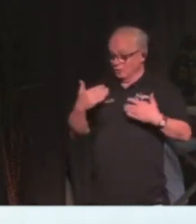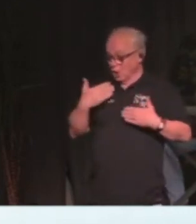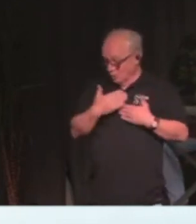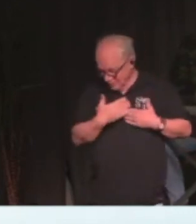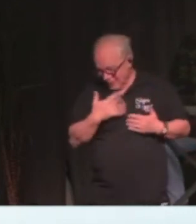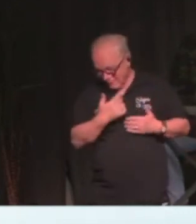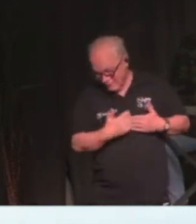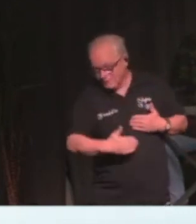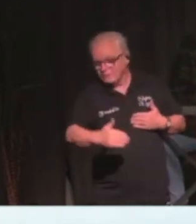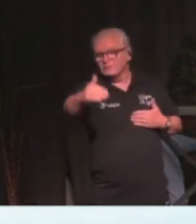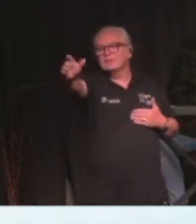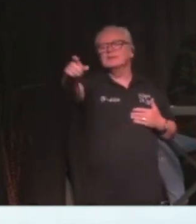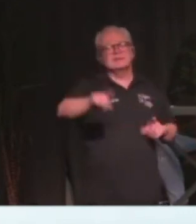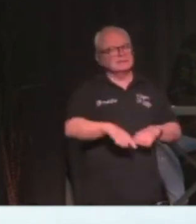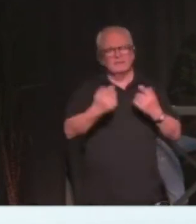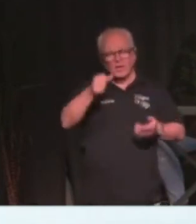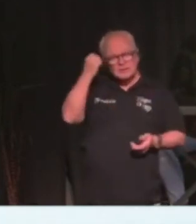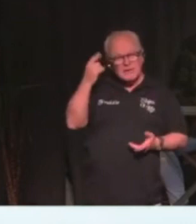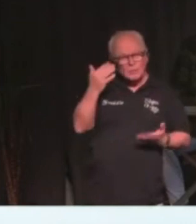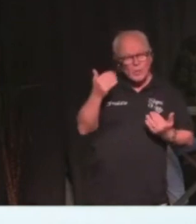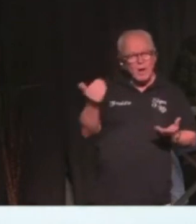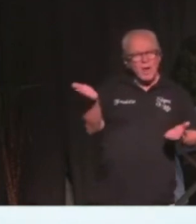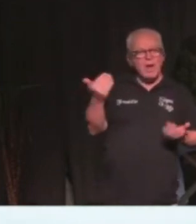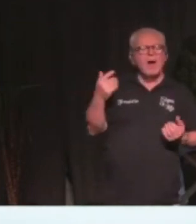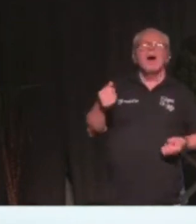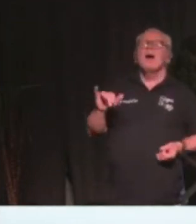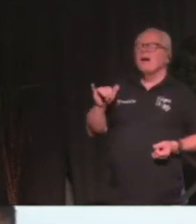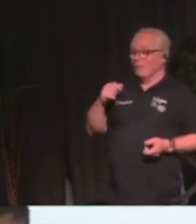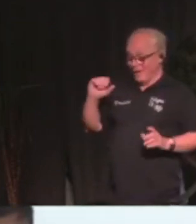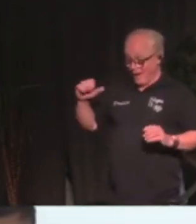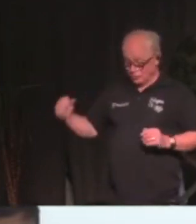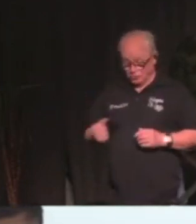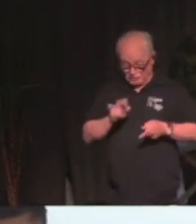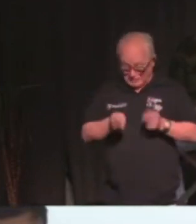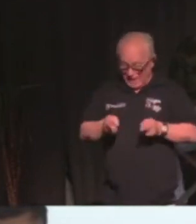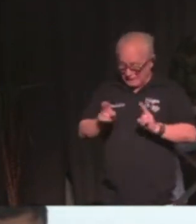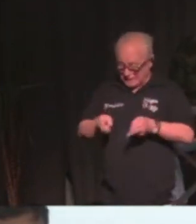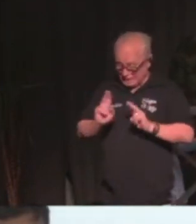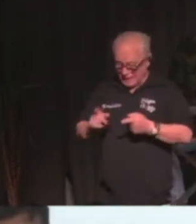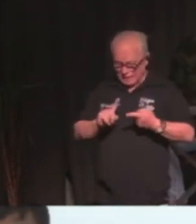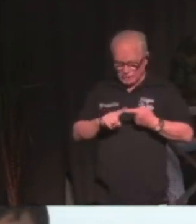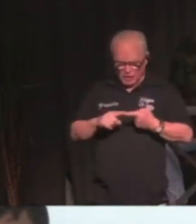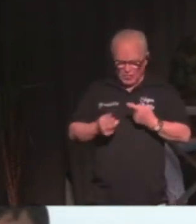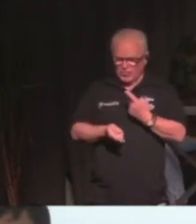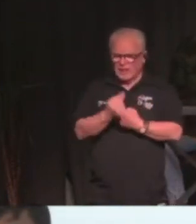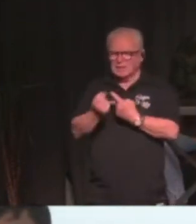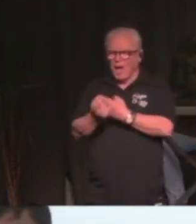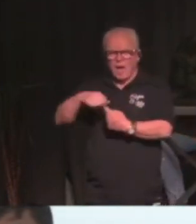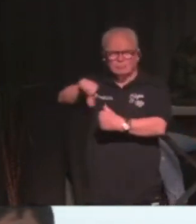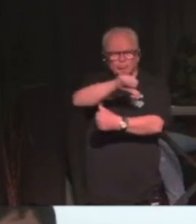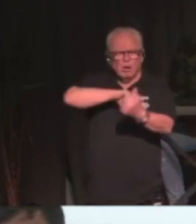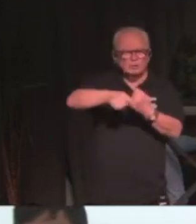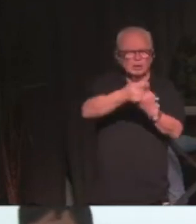live, are you getting it? And so we're to die, we're actually to be dead to the stuff around us and the